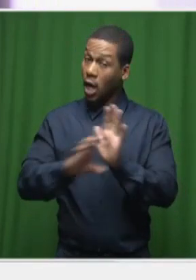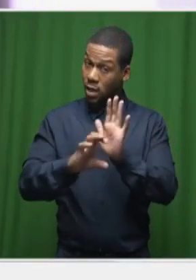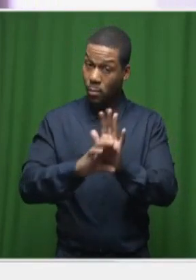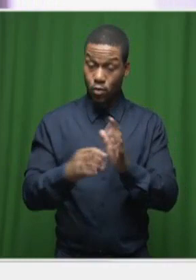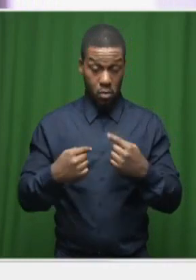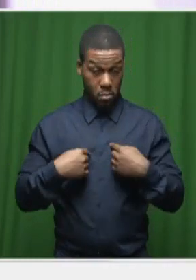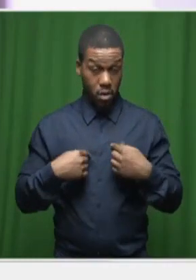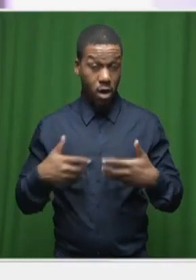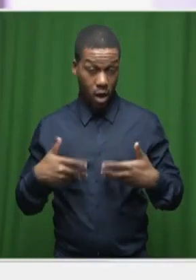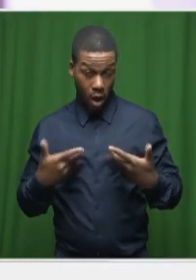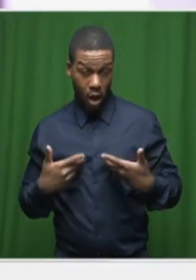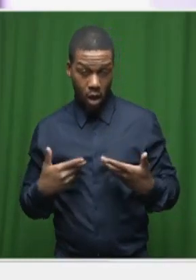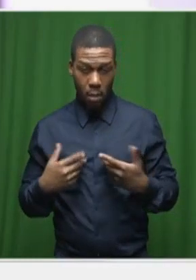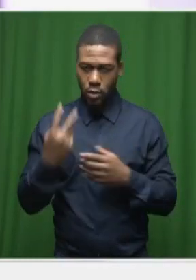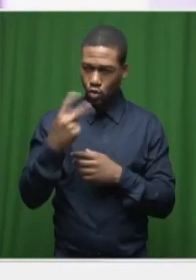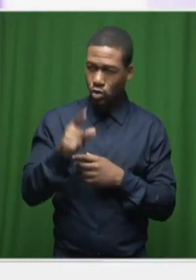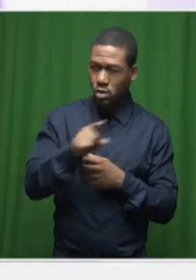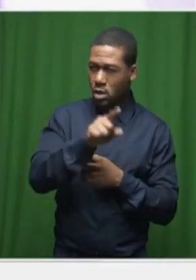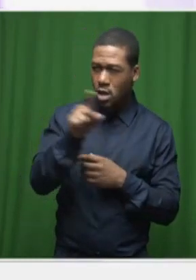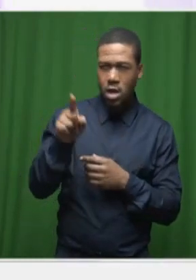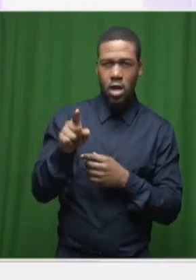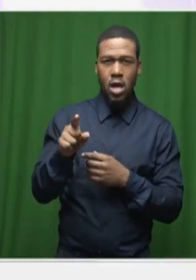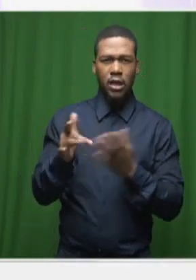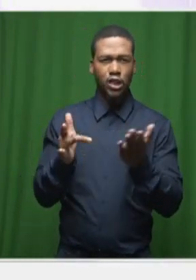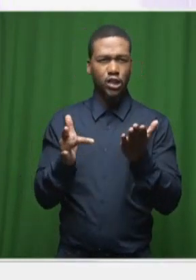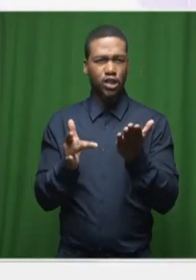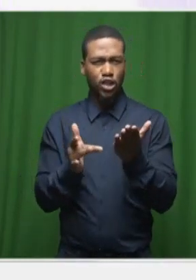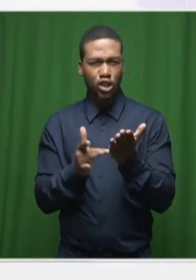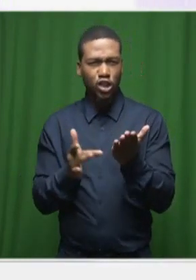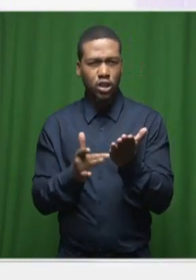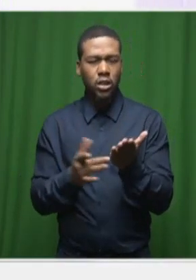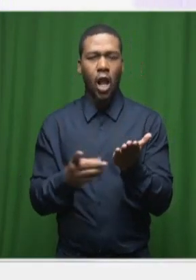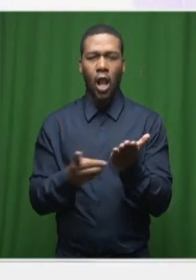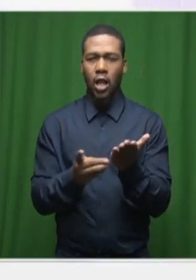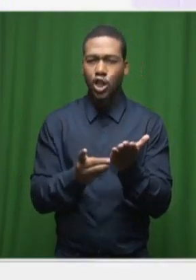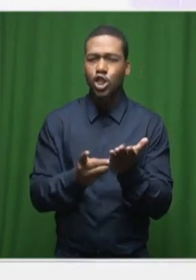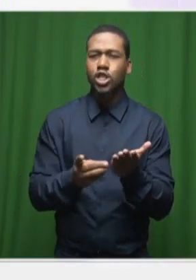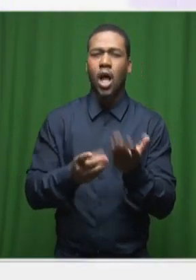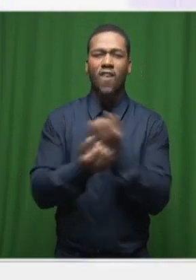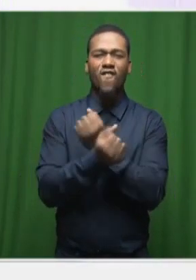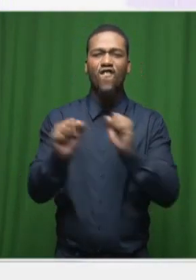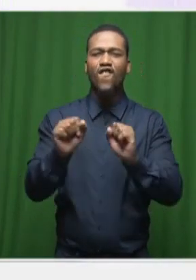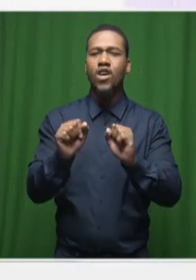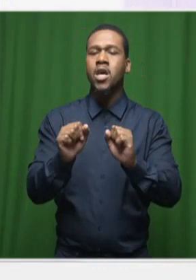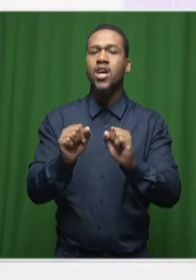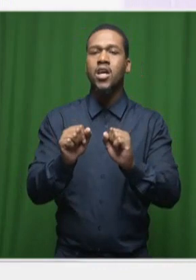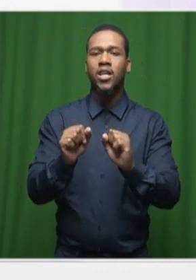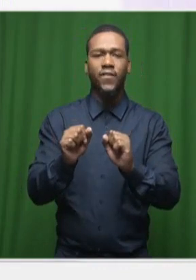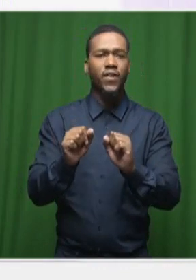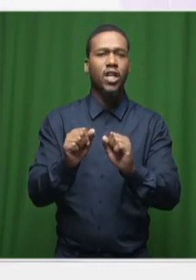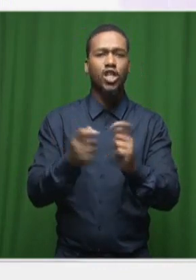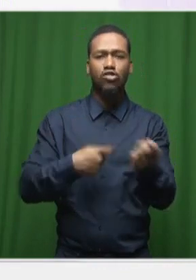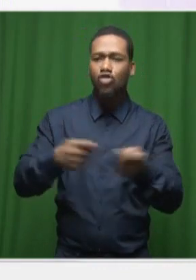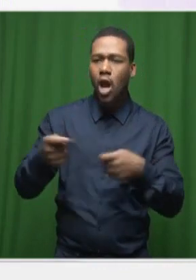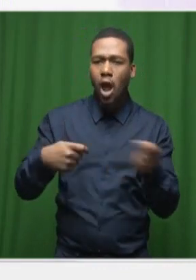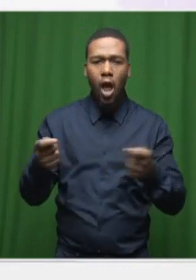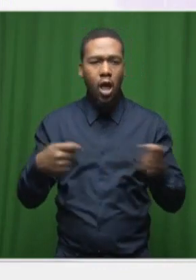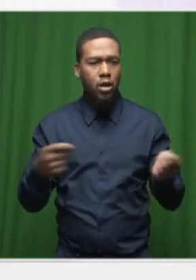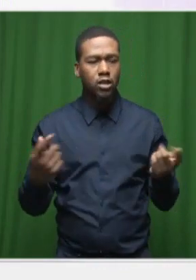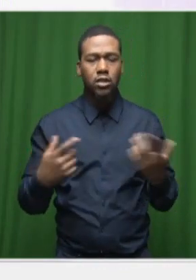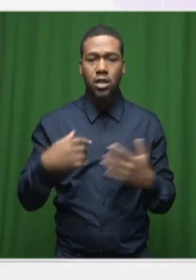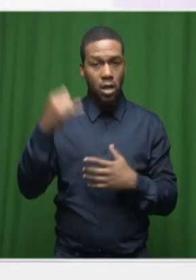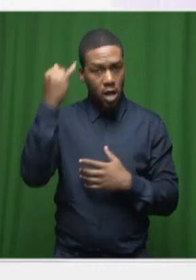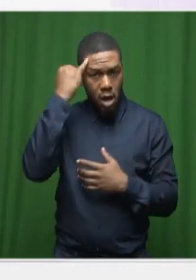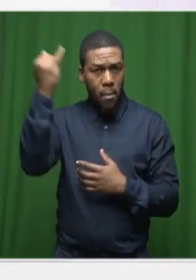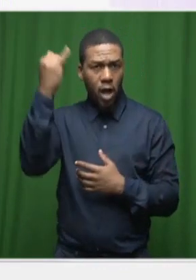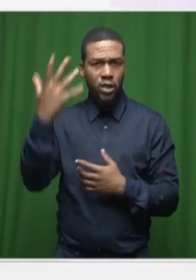the digital free trade that's going to happen, you know, in Africa, where imagine as an artist, you showcase your stuff,